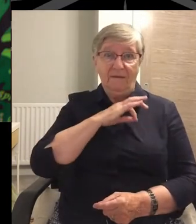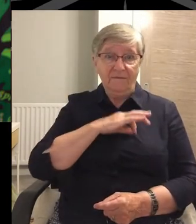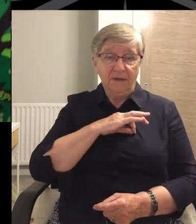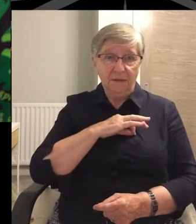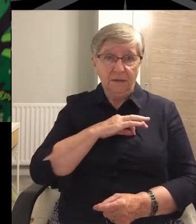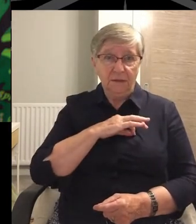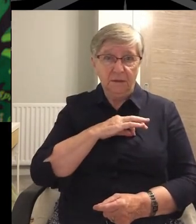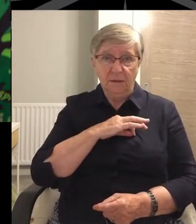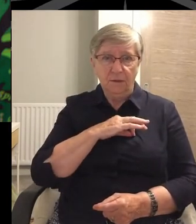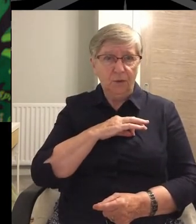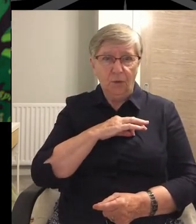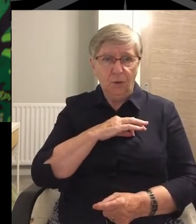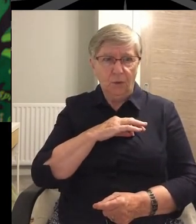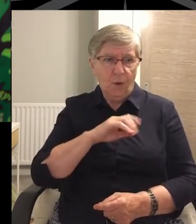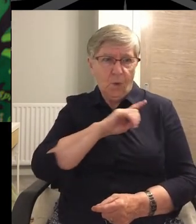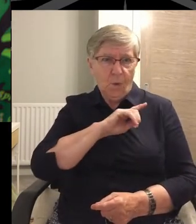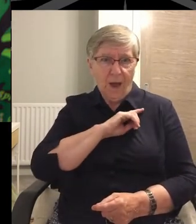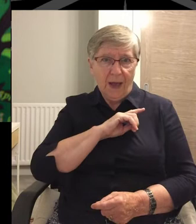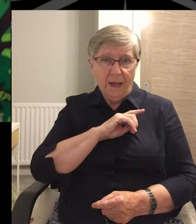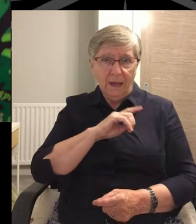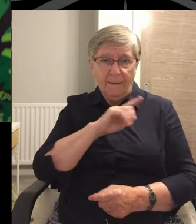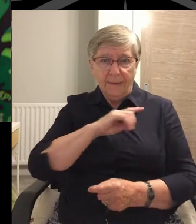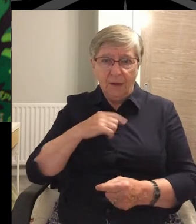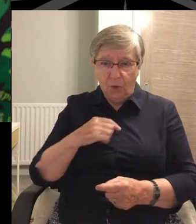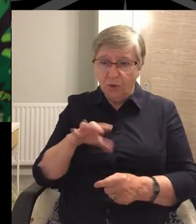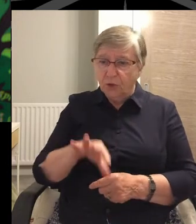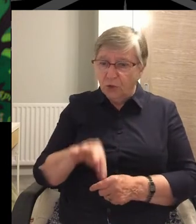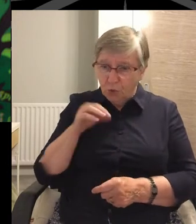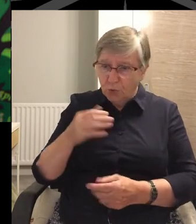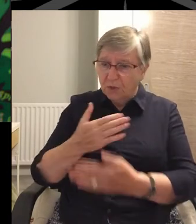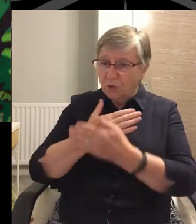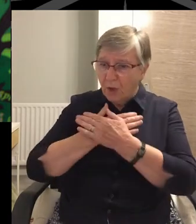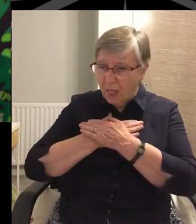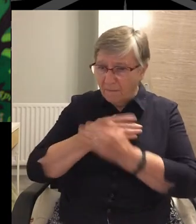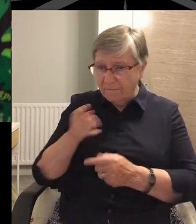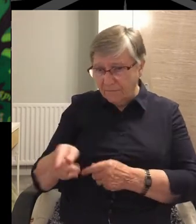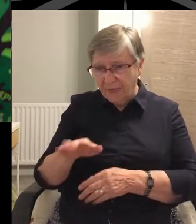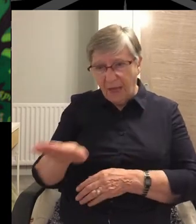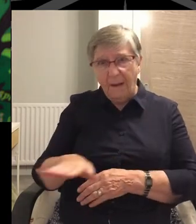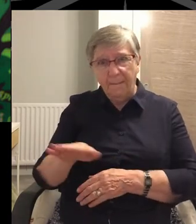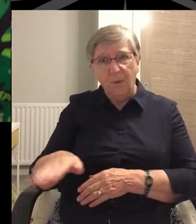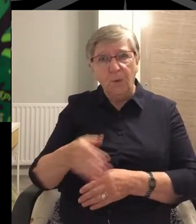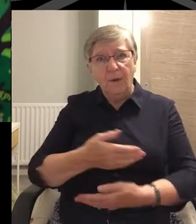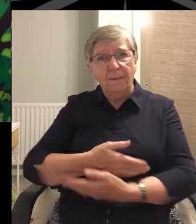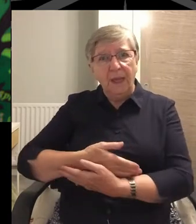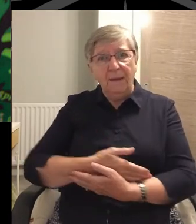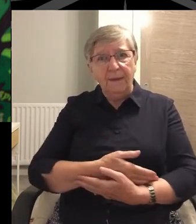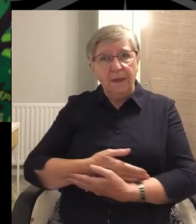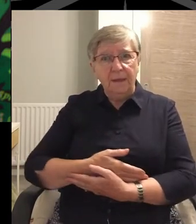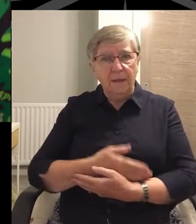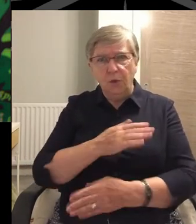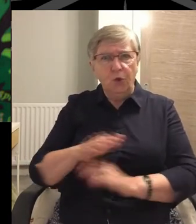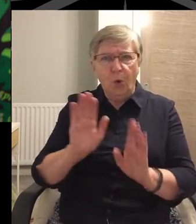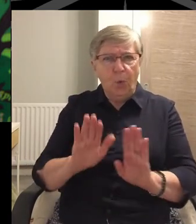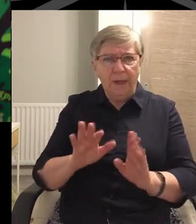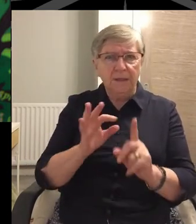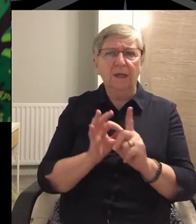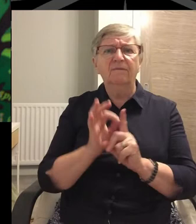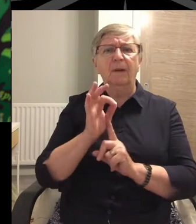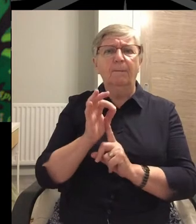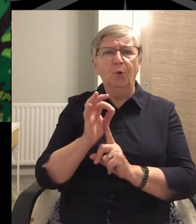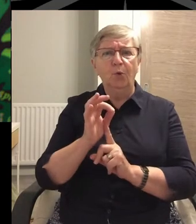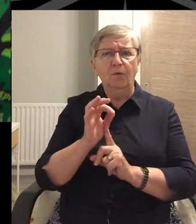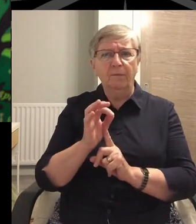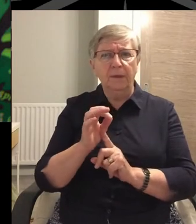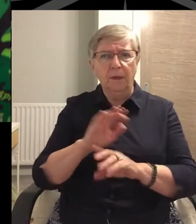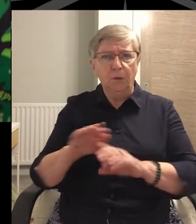so because it's for mutual benefit. He does it because he's choosing to love the unlovely. There is no waiting for any improvement.